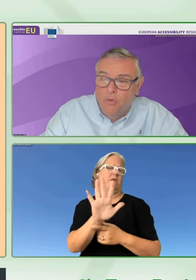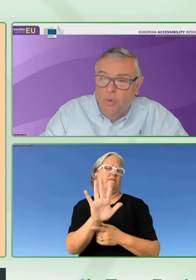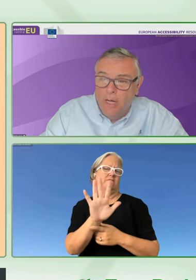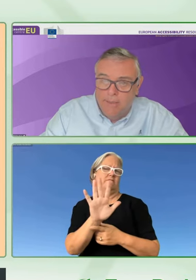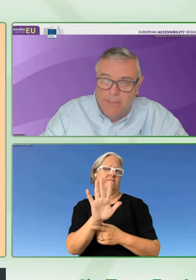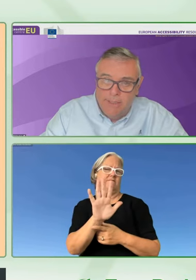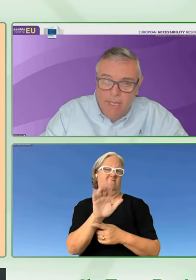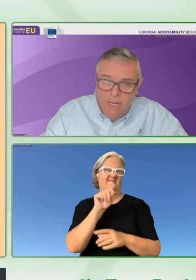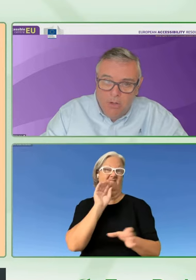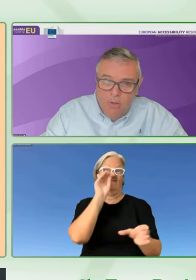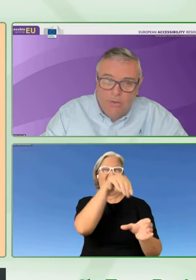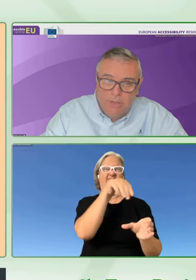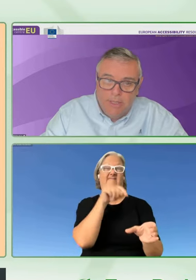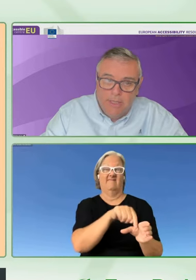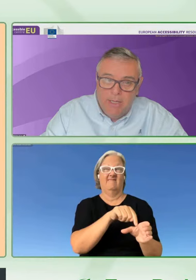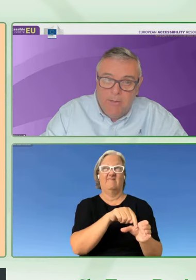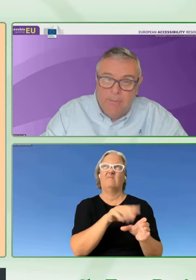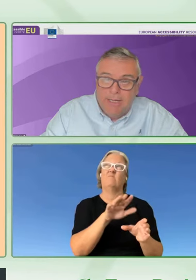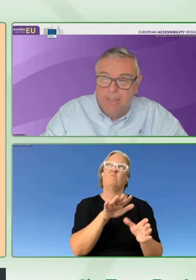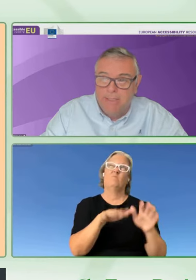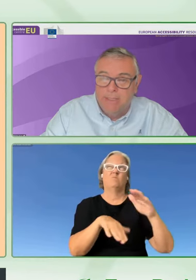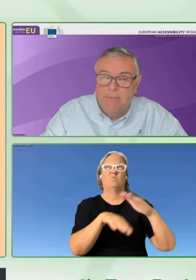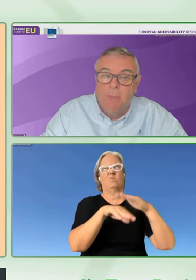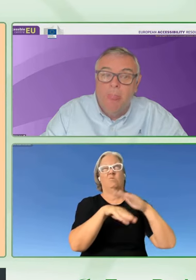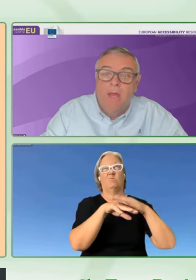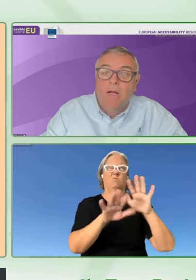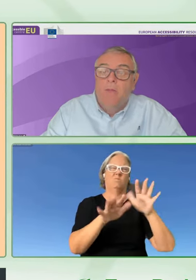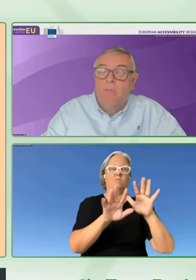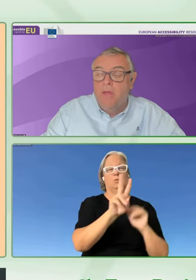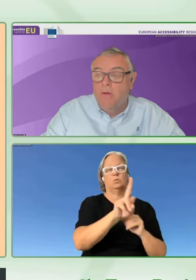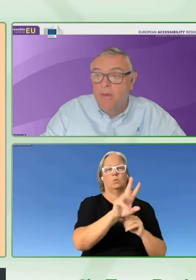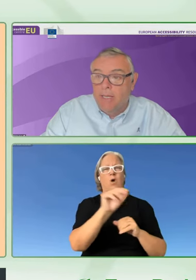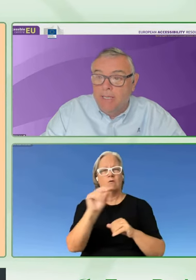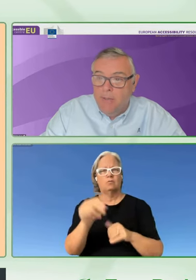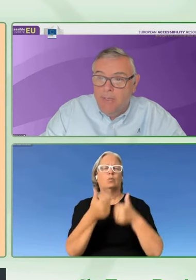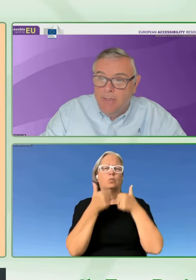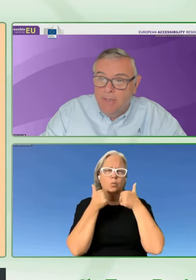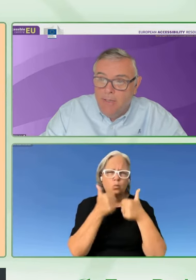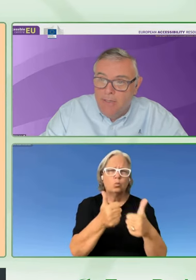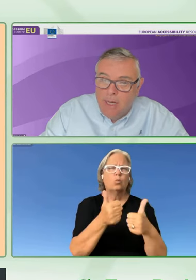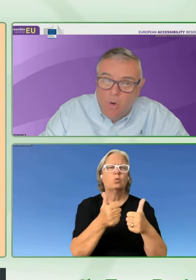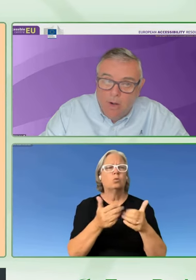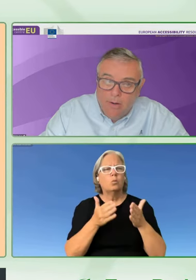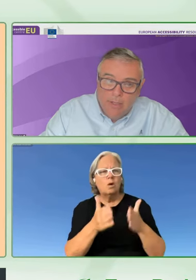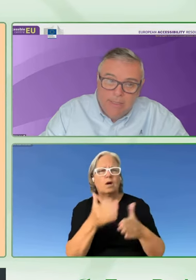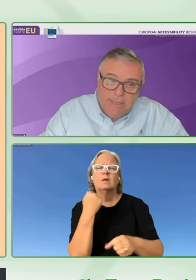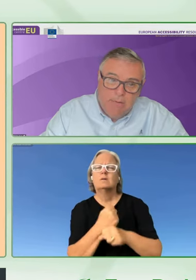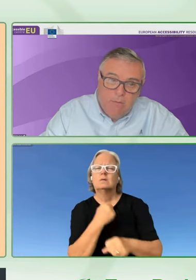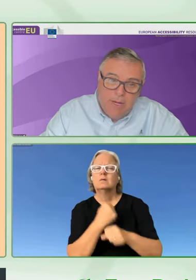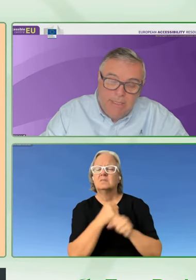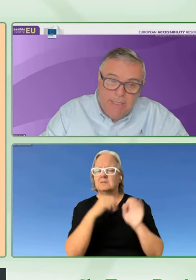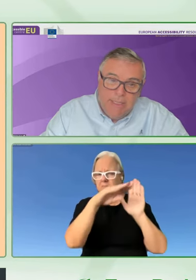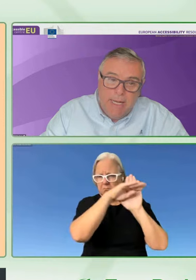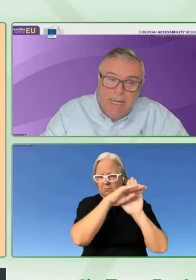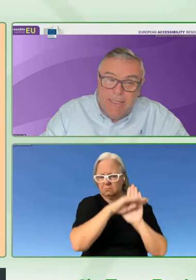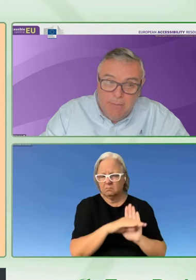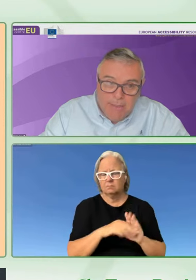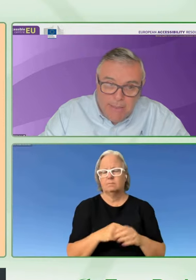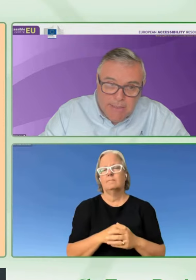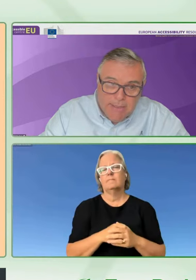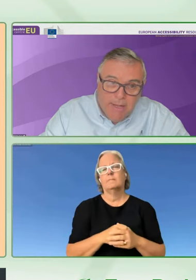almost 200 good practices. The other activity is awareness